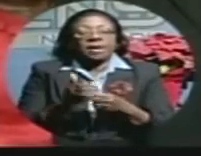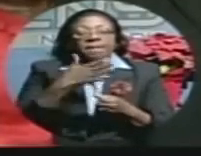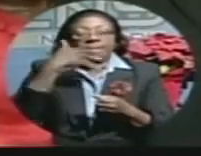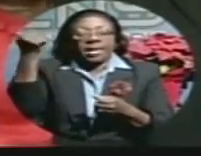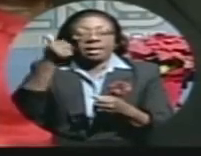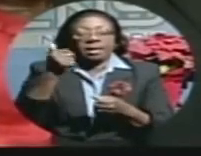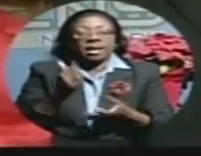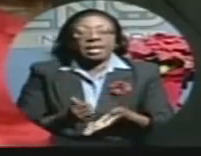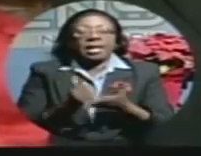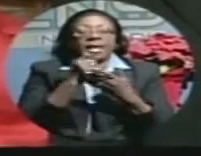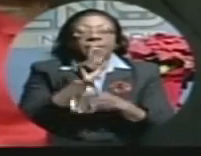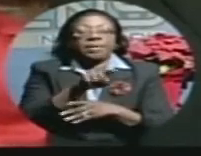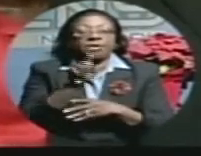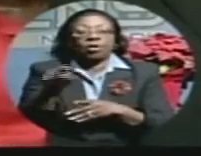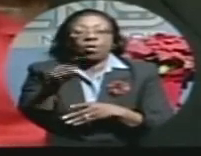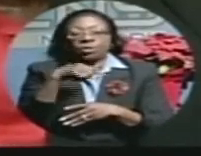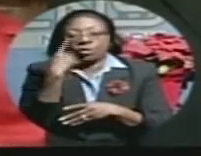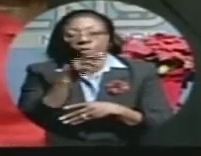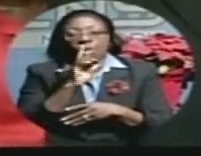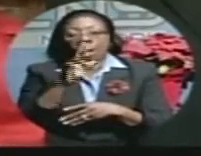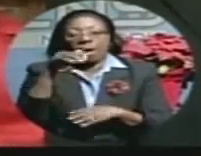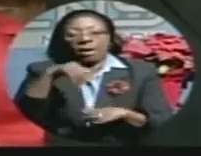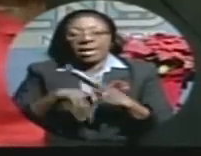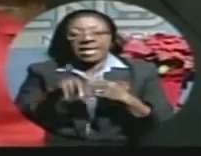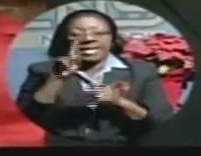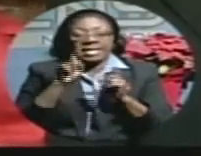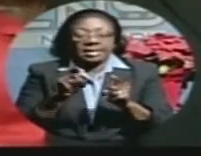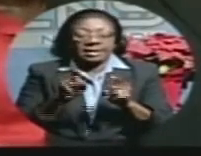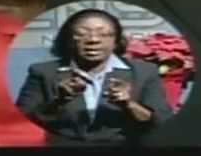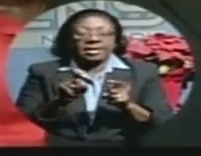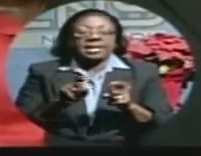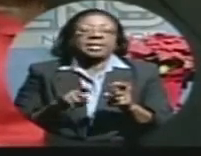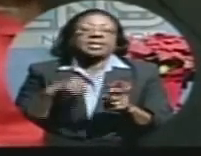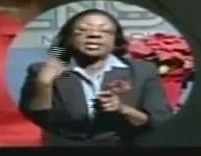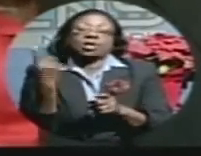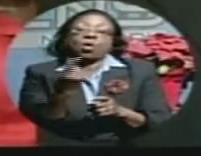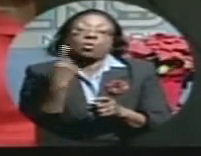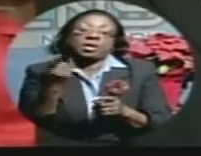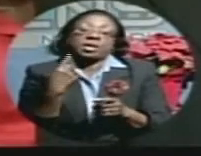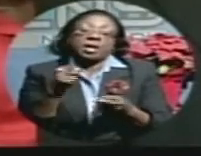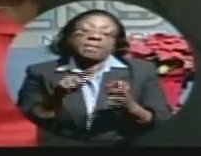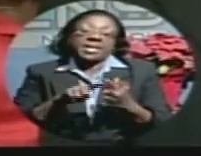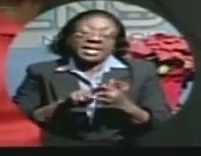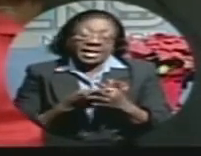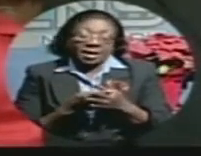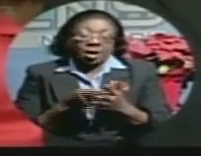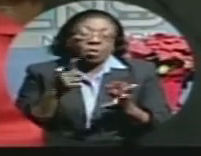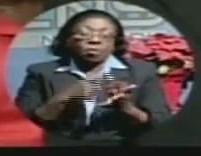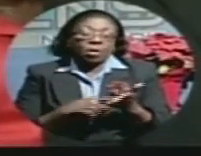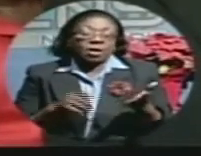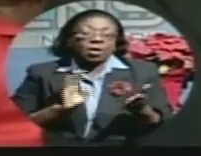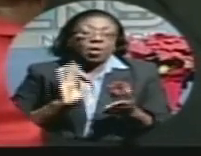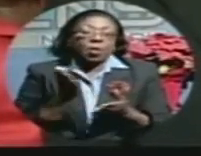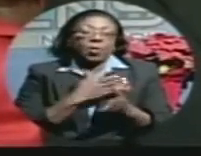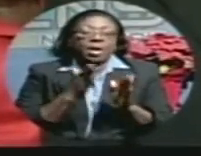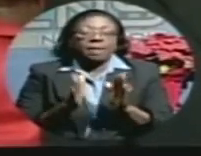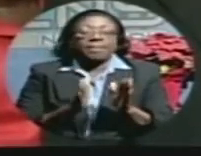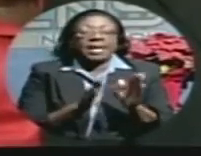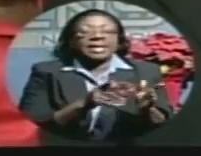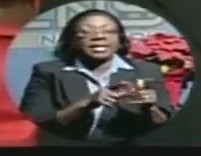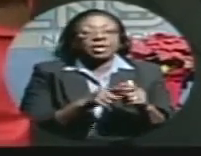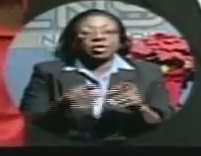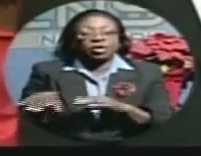in our country. And this is just the beginning of what this group of wonderful people will do. I think they'll convince